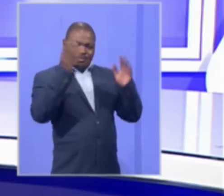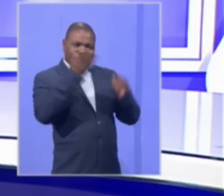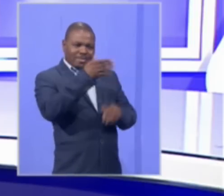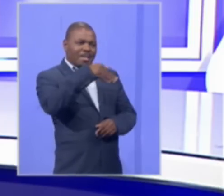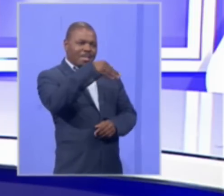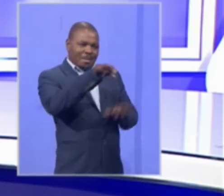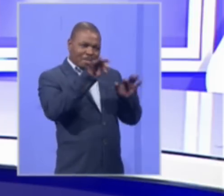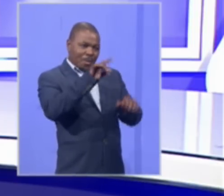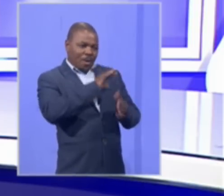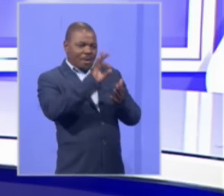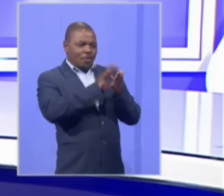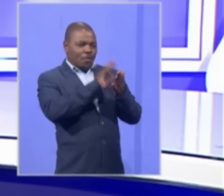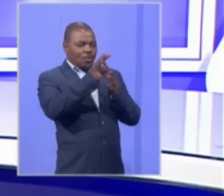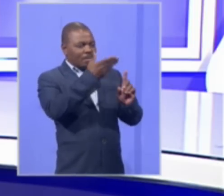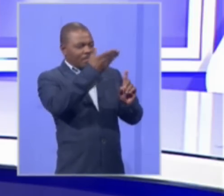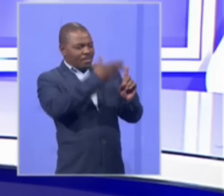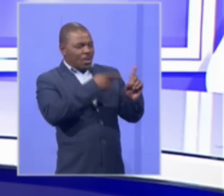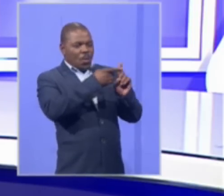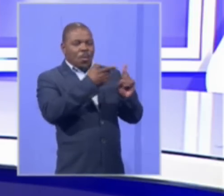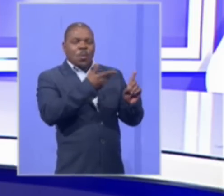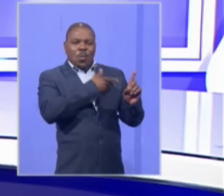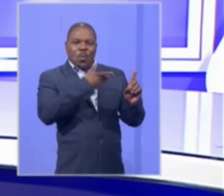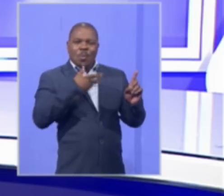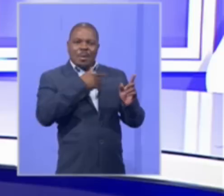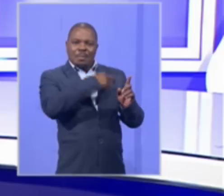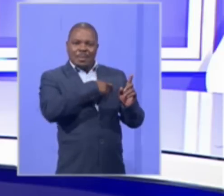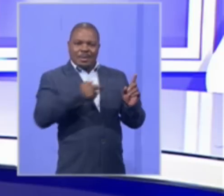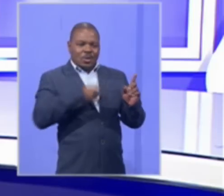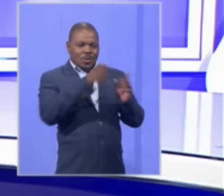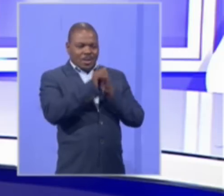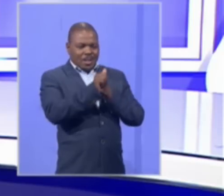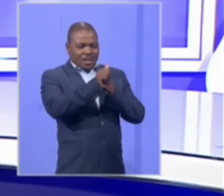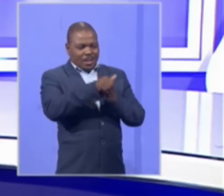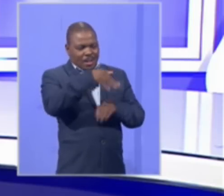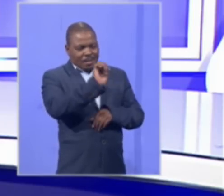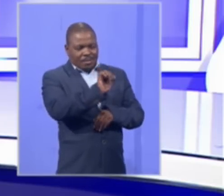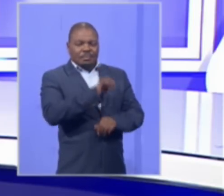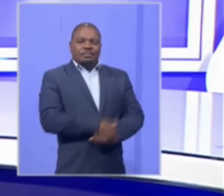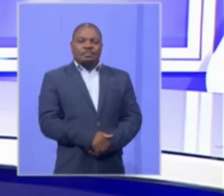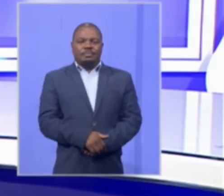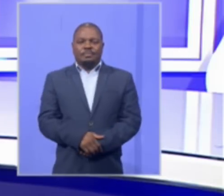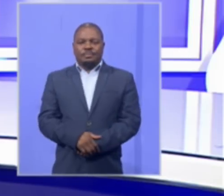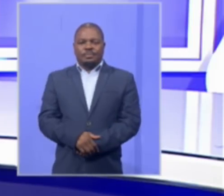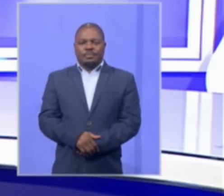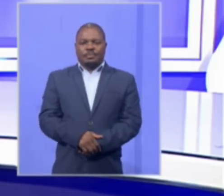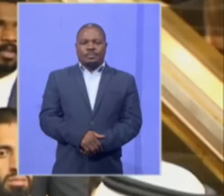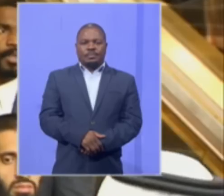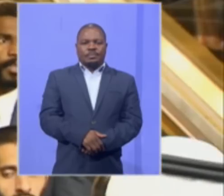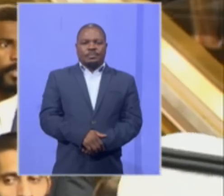Namibia ka go kgetha mopresidente wa mosadi go eta pele naga yeo.